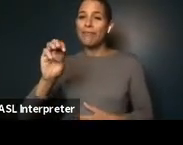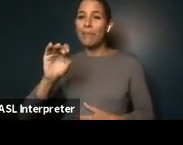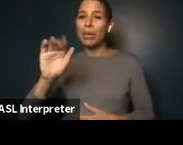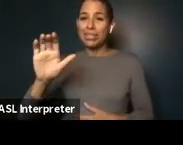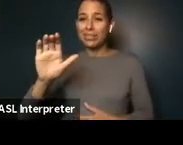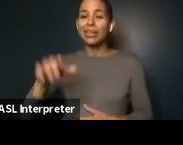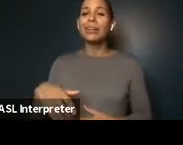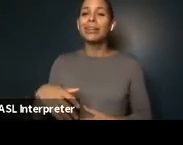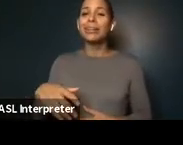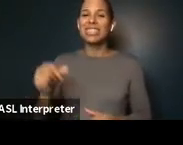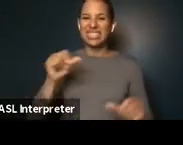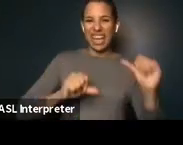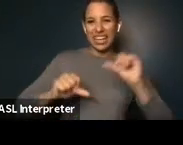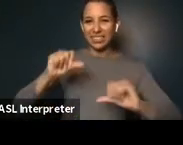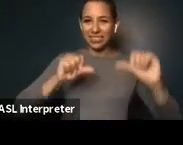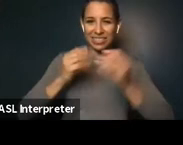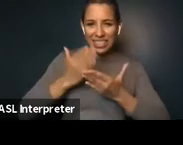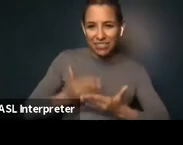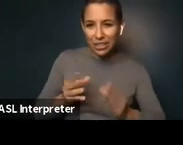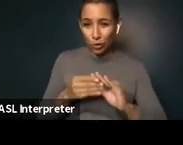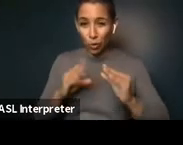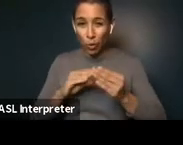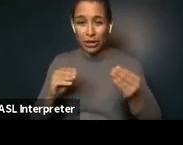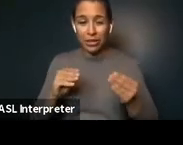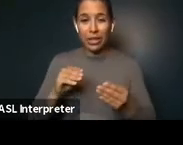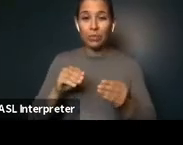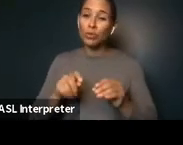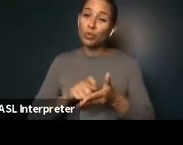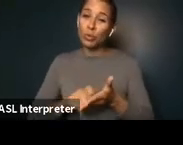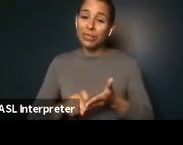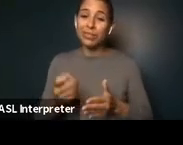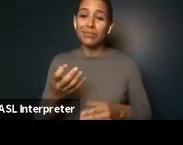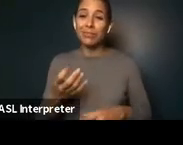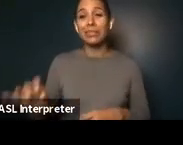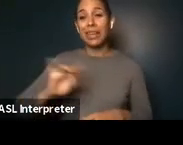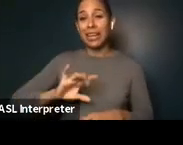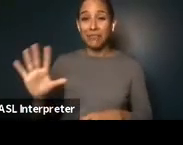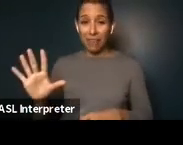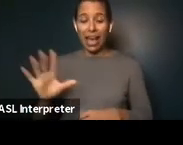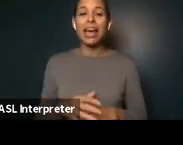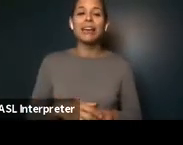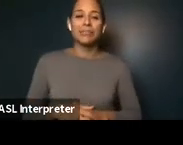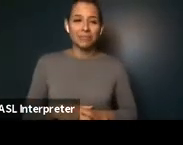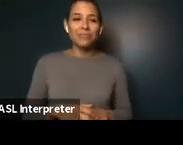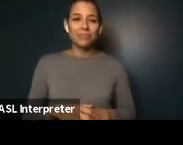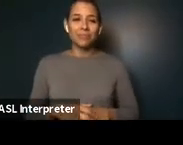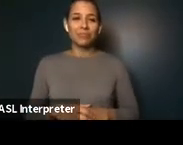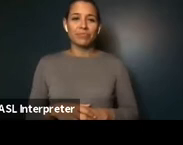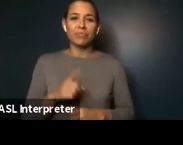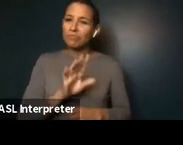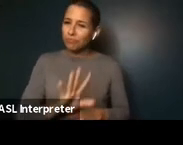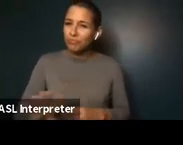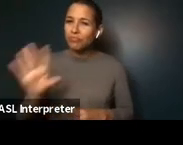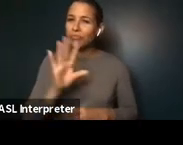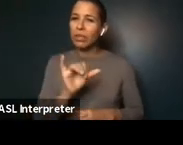1905, um, prior to Charlotte Perkin Gilman her land, but very much around the same